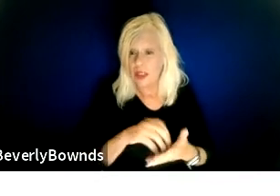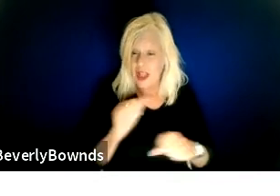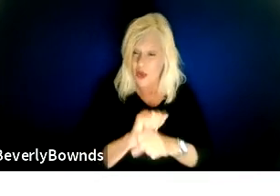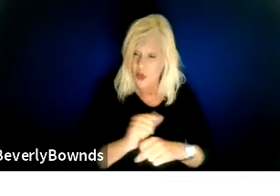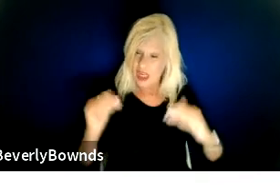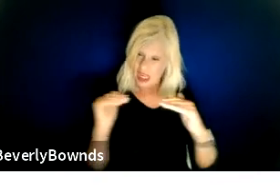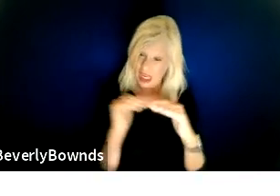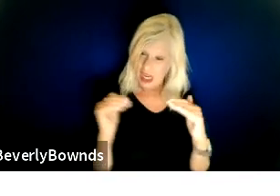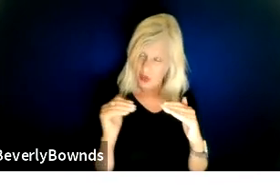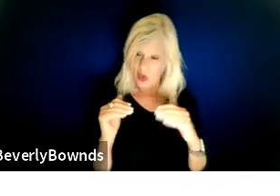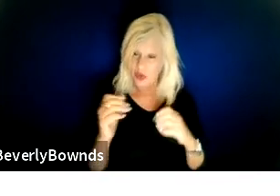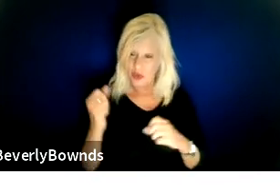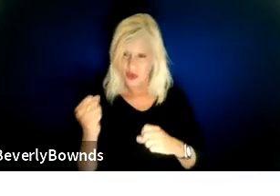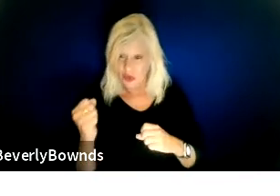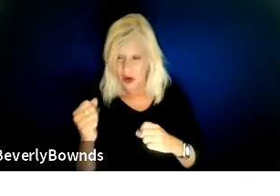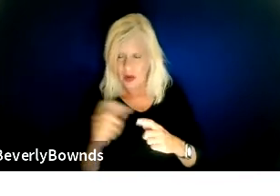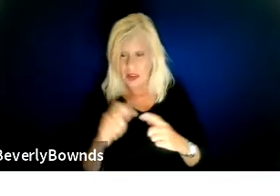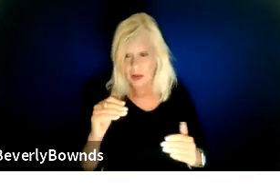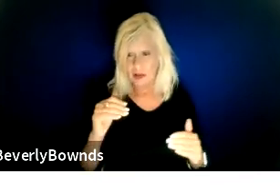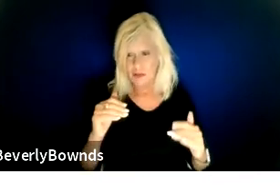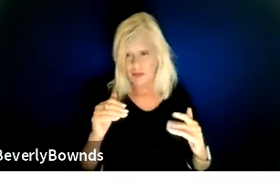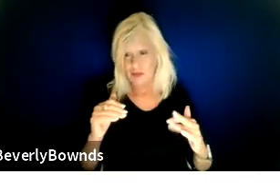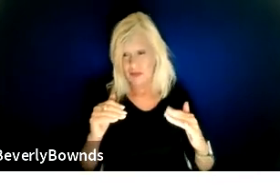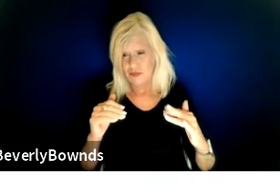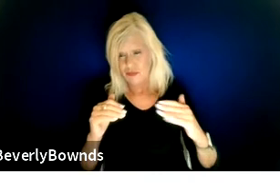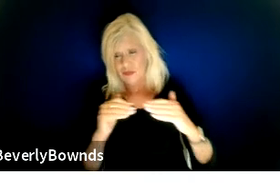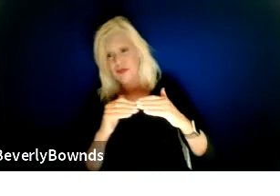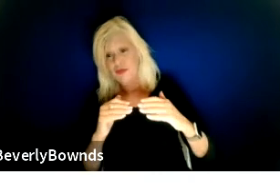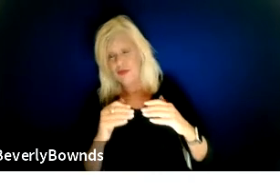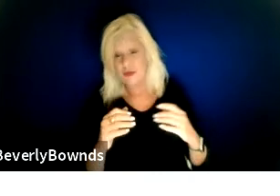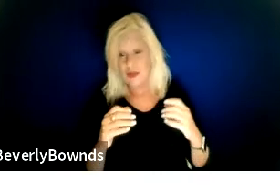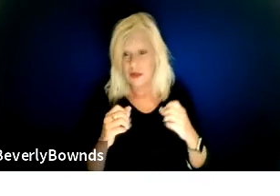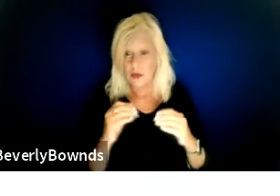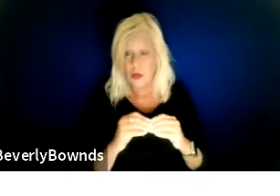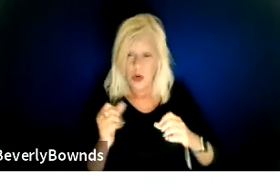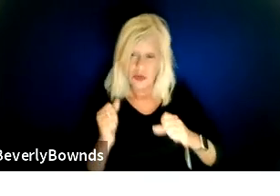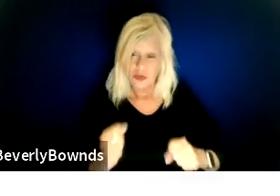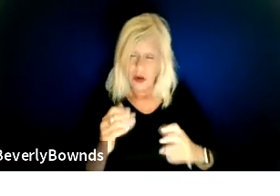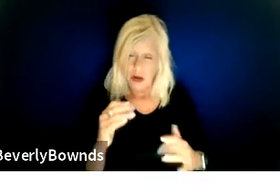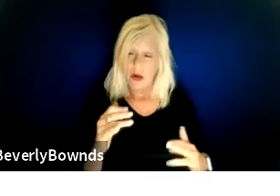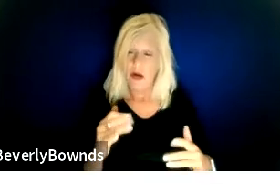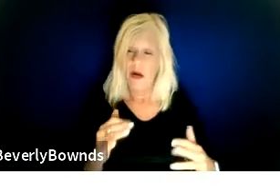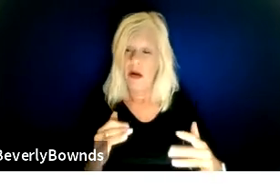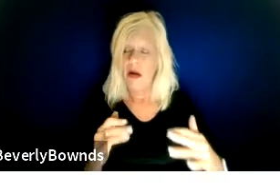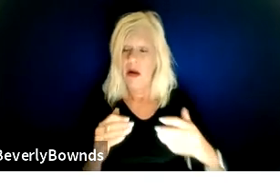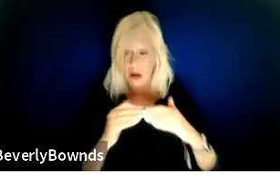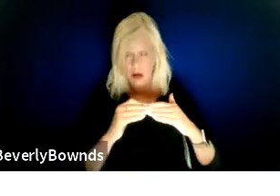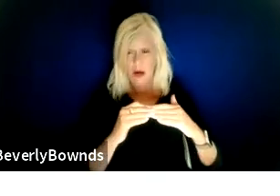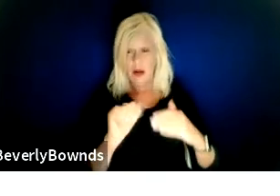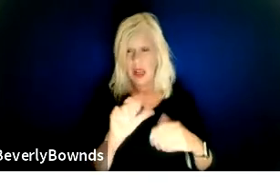it can, it's gradually becoming stronger. And as it becomes stronger and they were to train on Avid, Avid